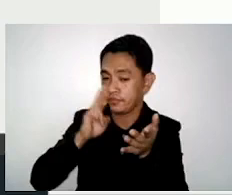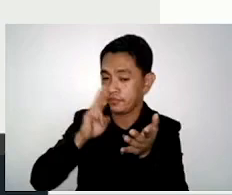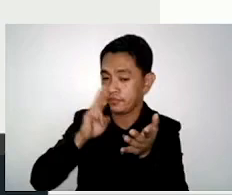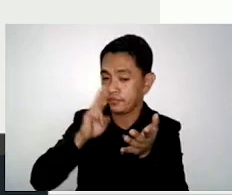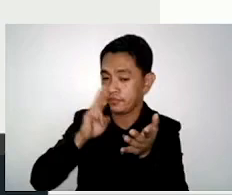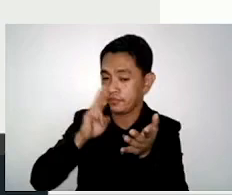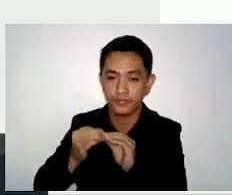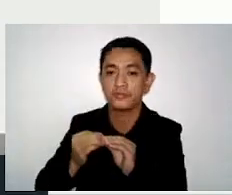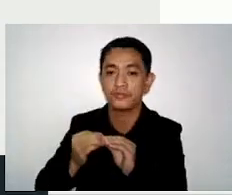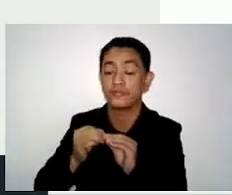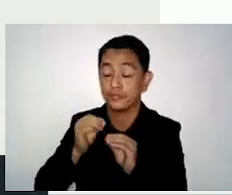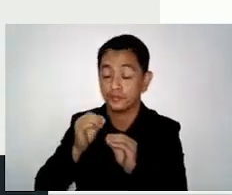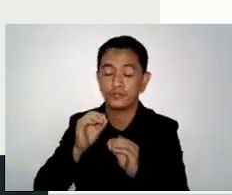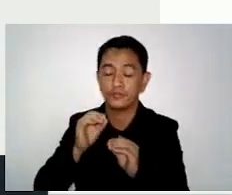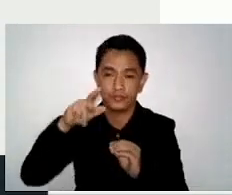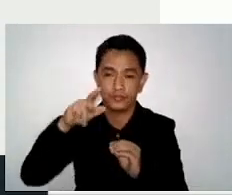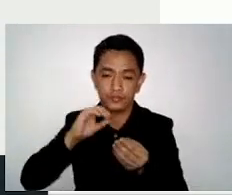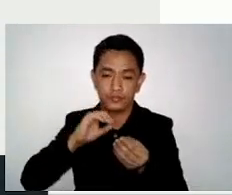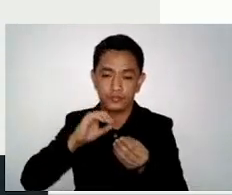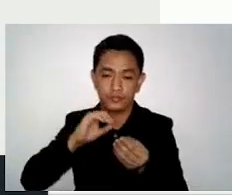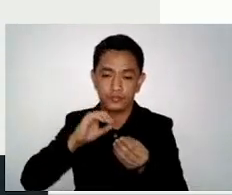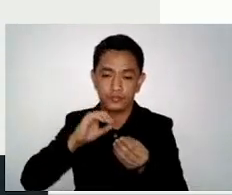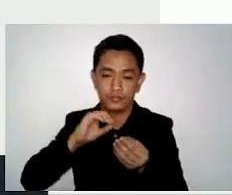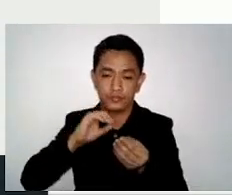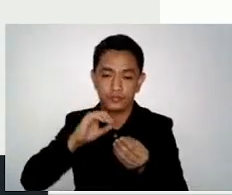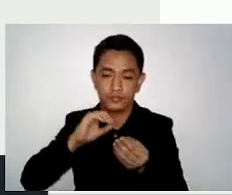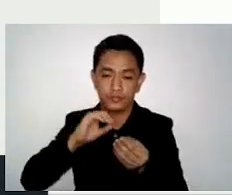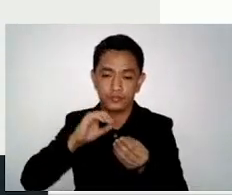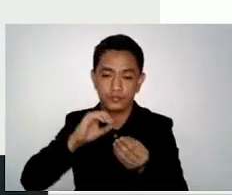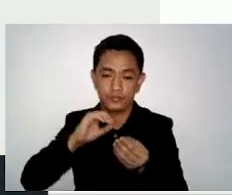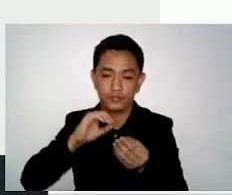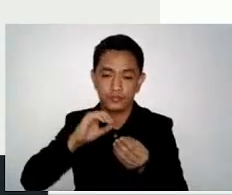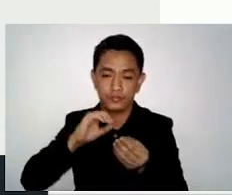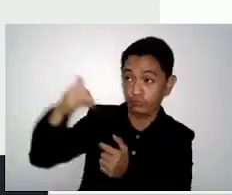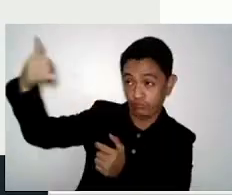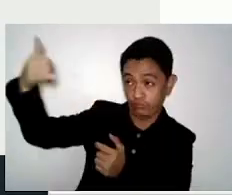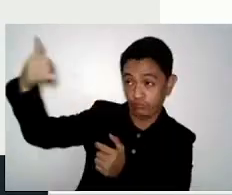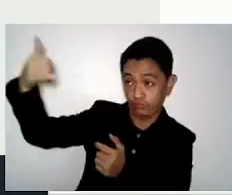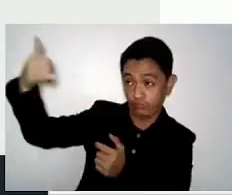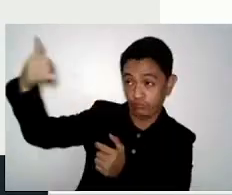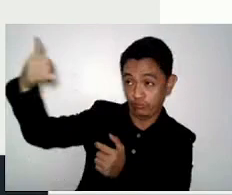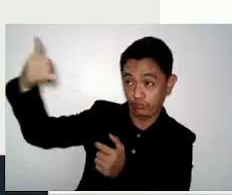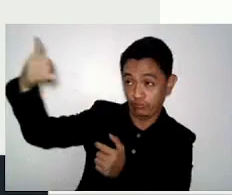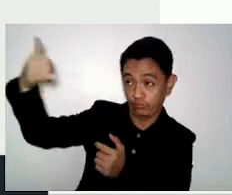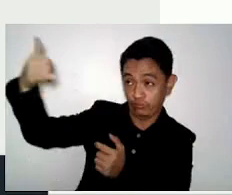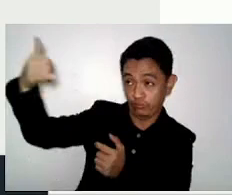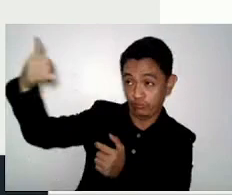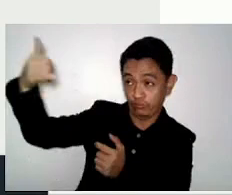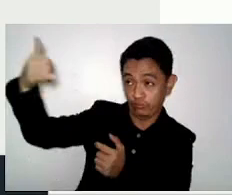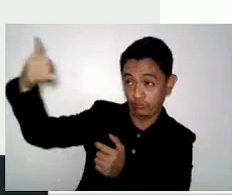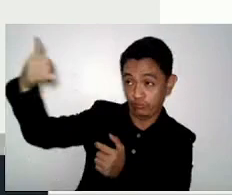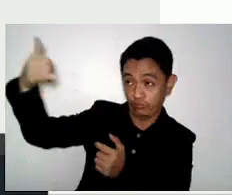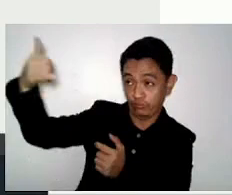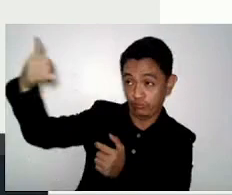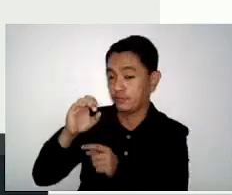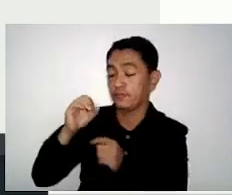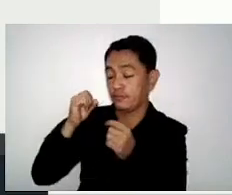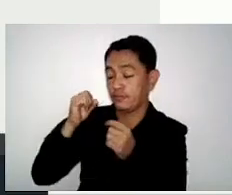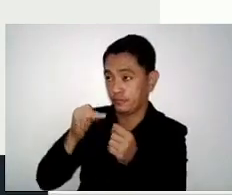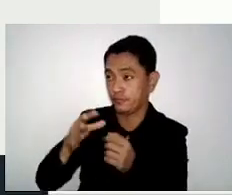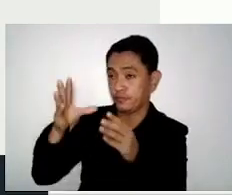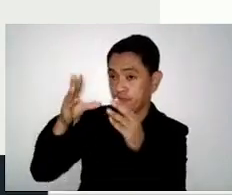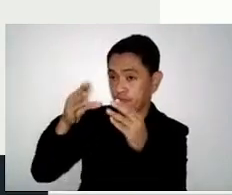ating registered mobile number. Dito sa registered mobile number, pwedeng i-text sa atin or itawag sa atin